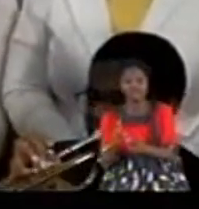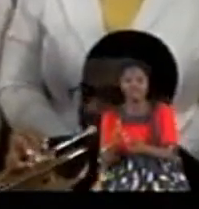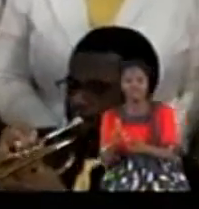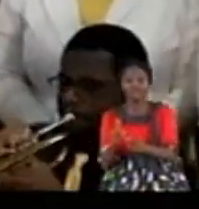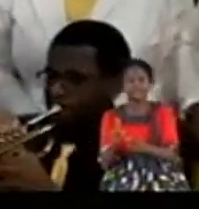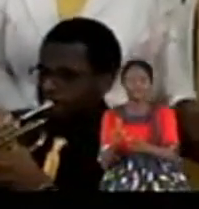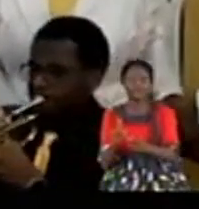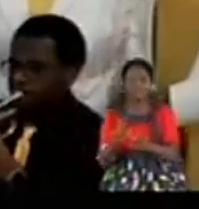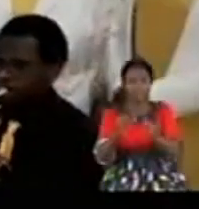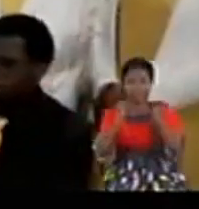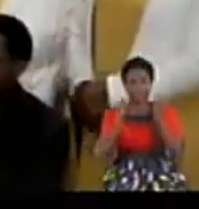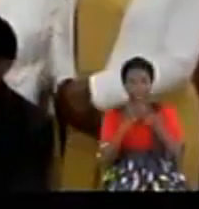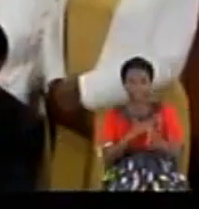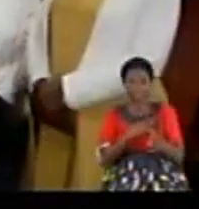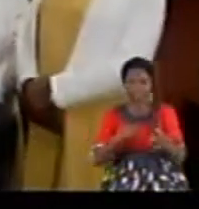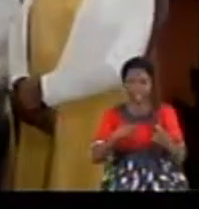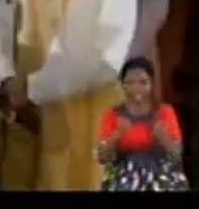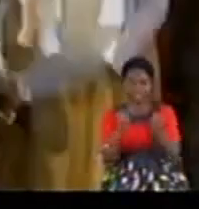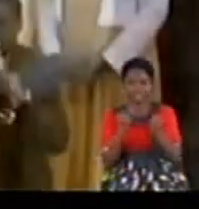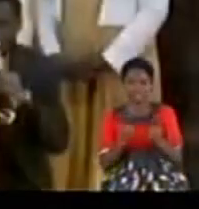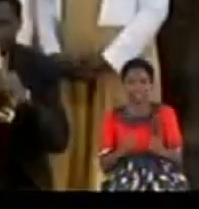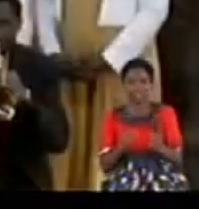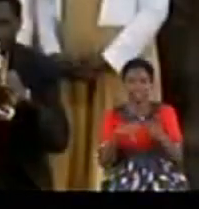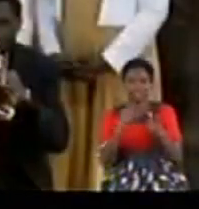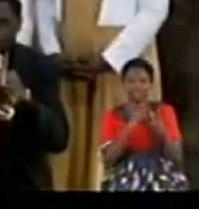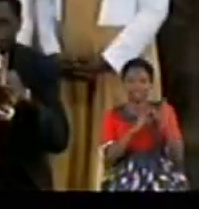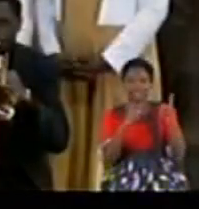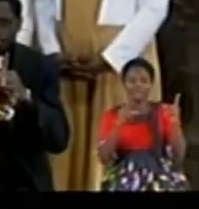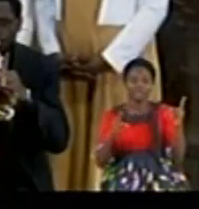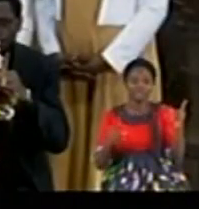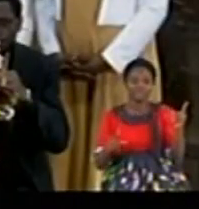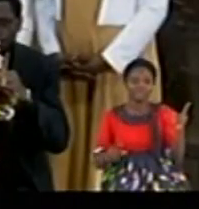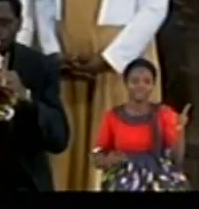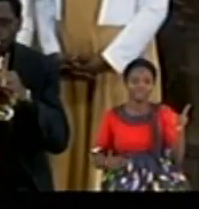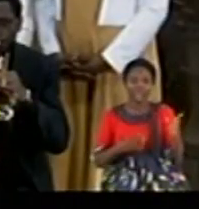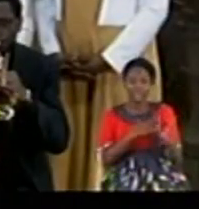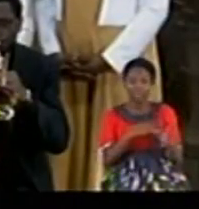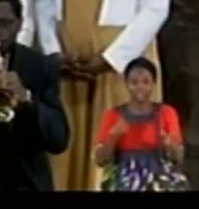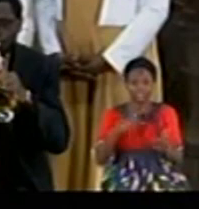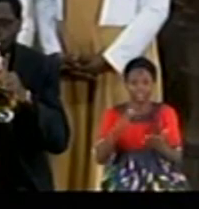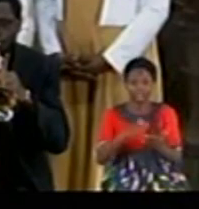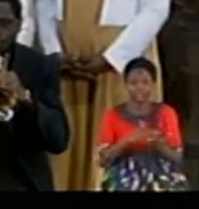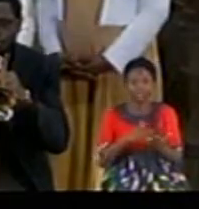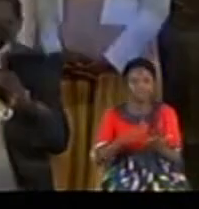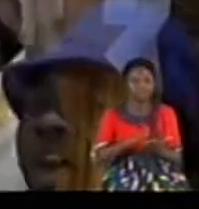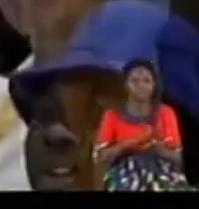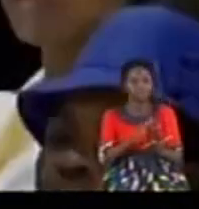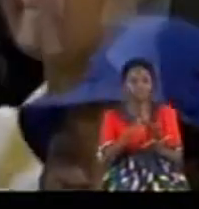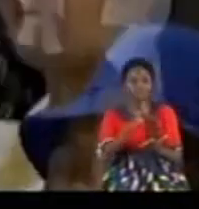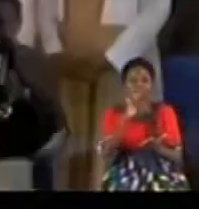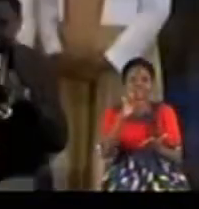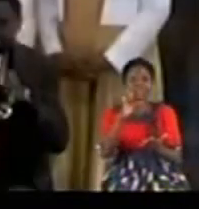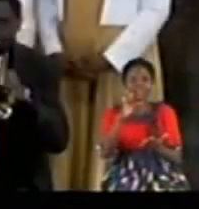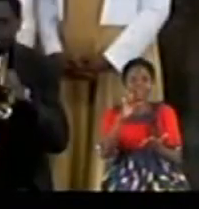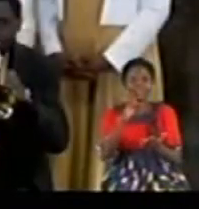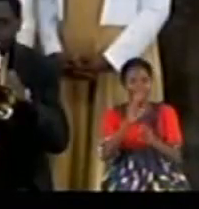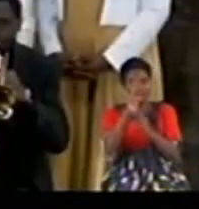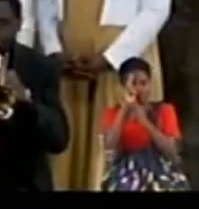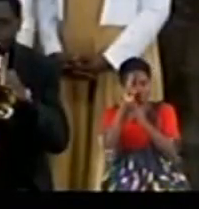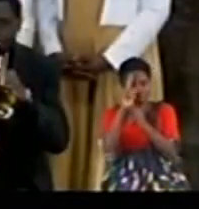honor, power and strength to the Lord. And we'll sing glory,